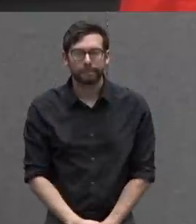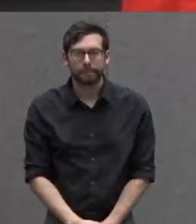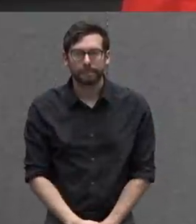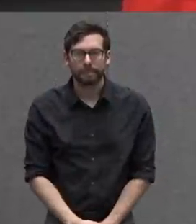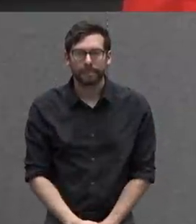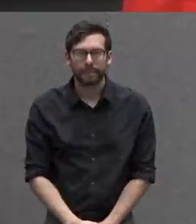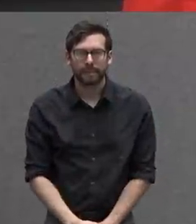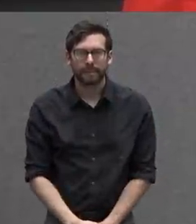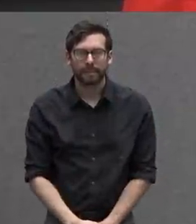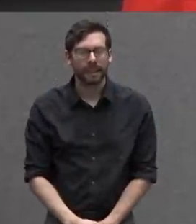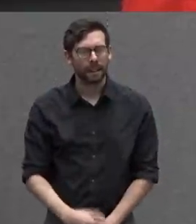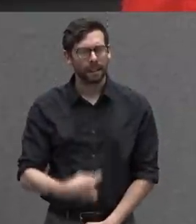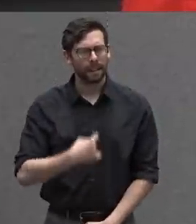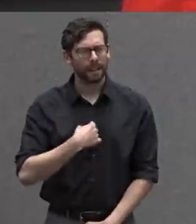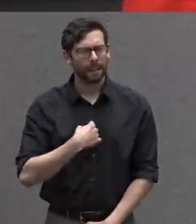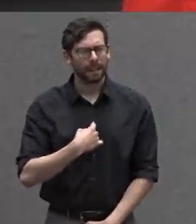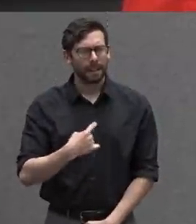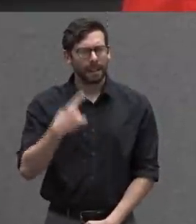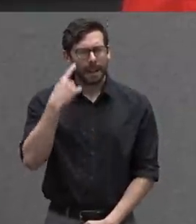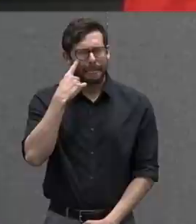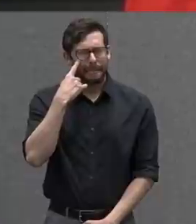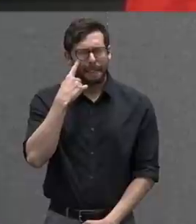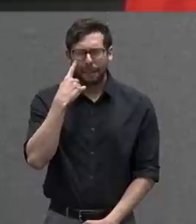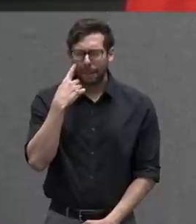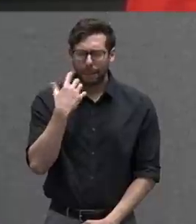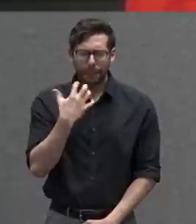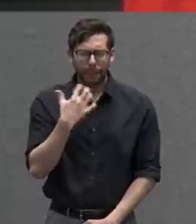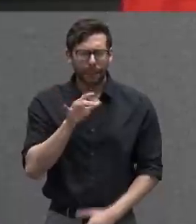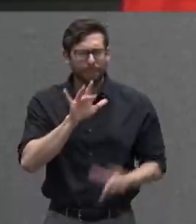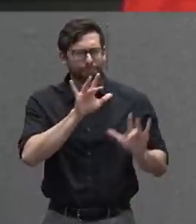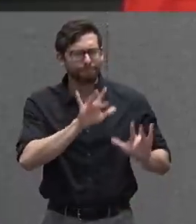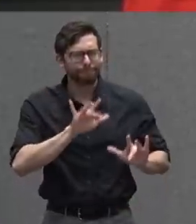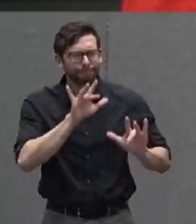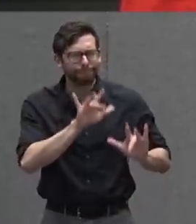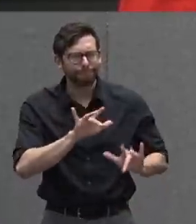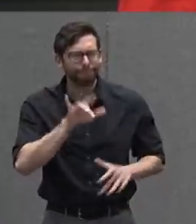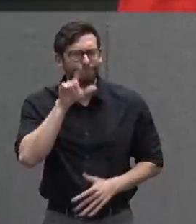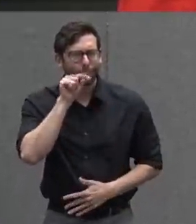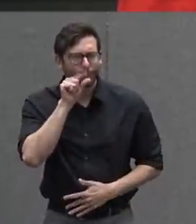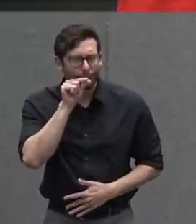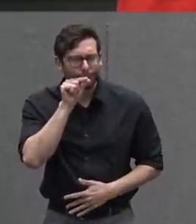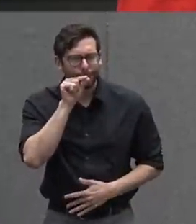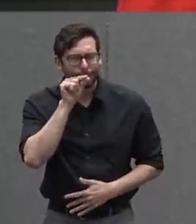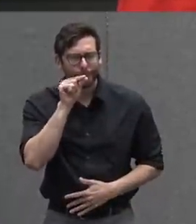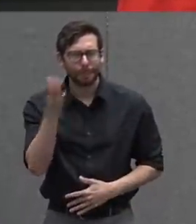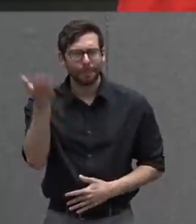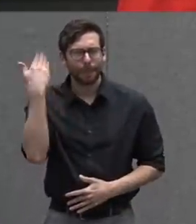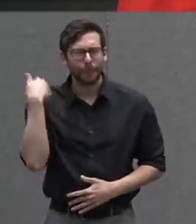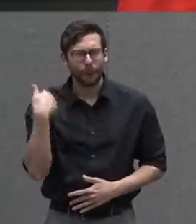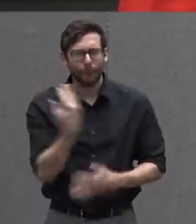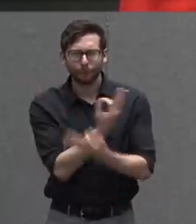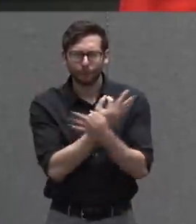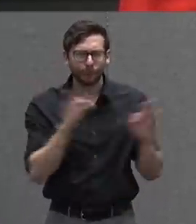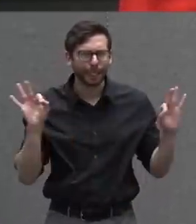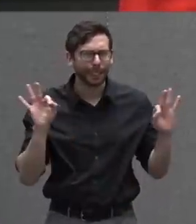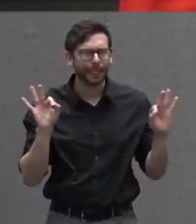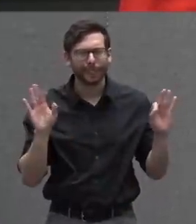That makes me think, poor bird. He was flying free and now he's in a cage.